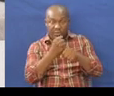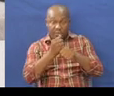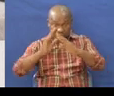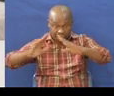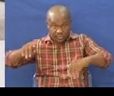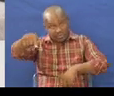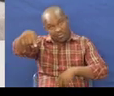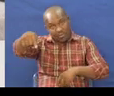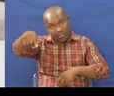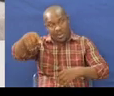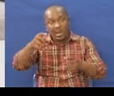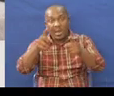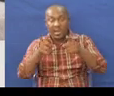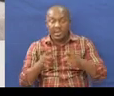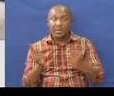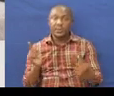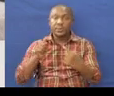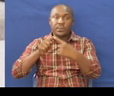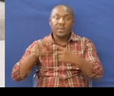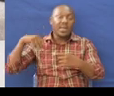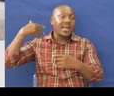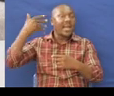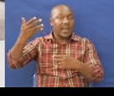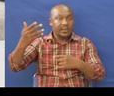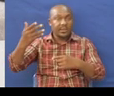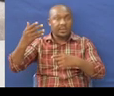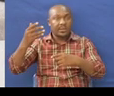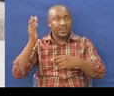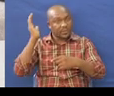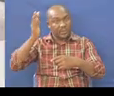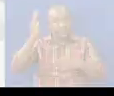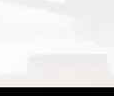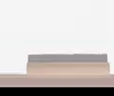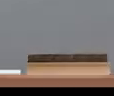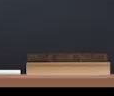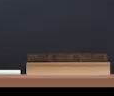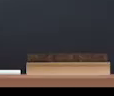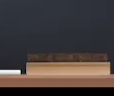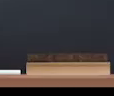own, and then we will meet next lesson. Thank you very much. Bye.